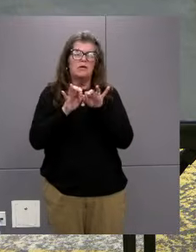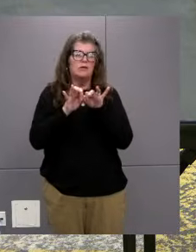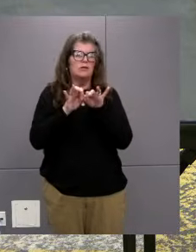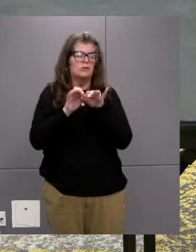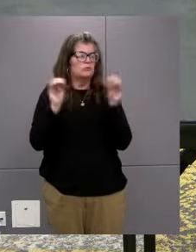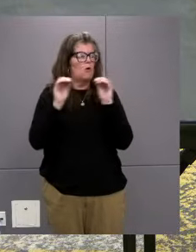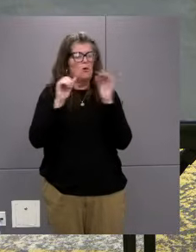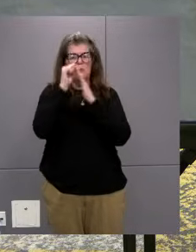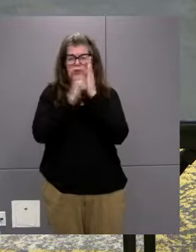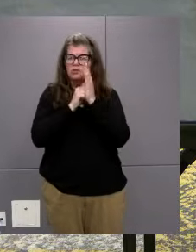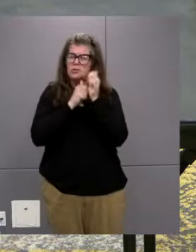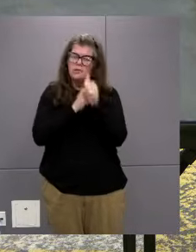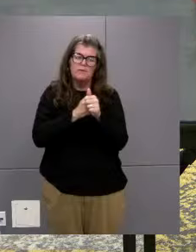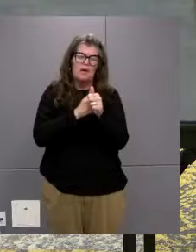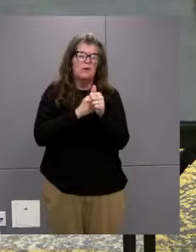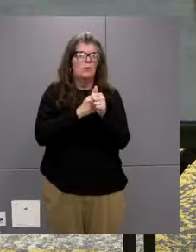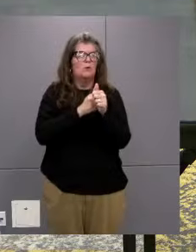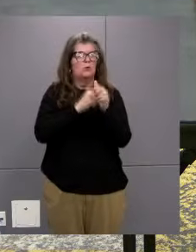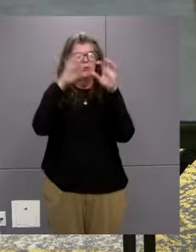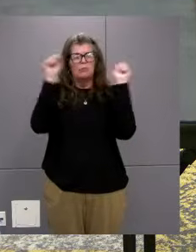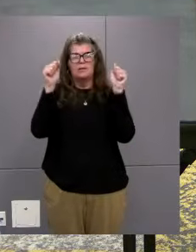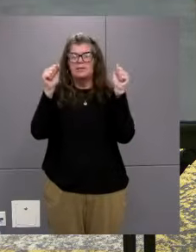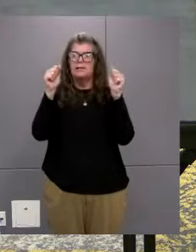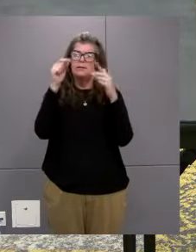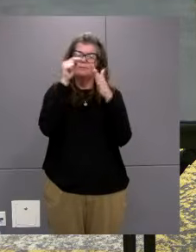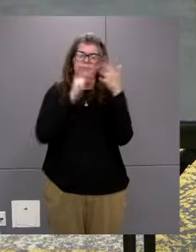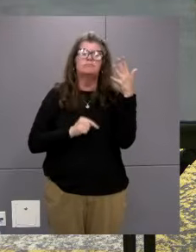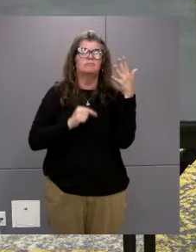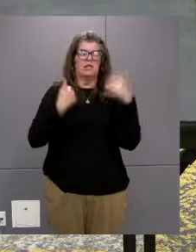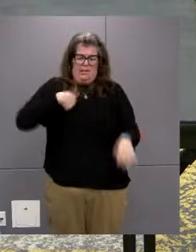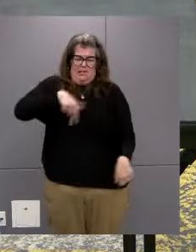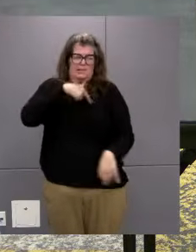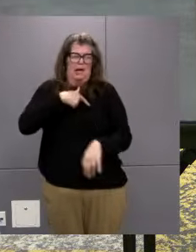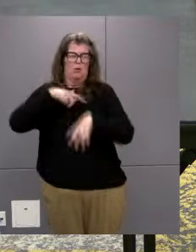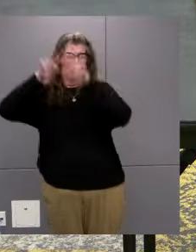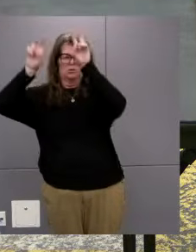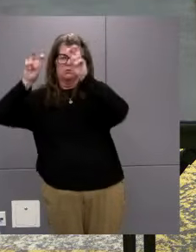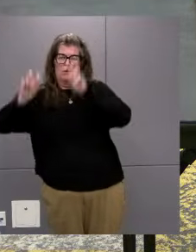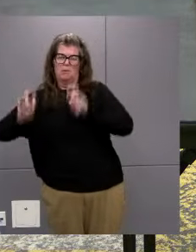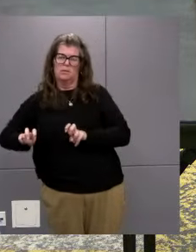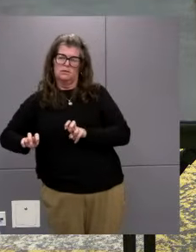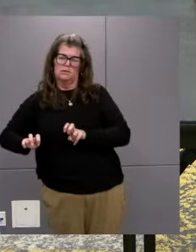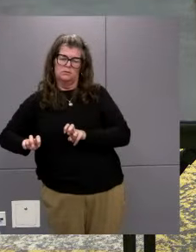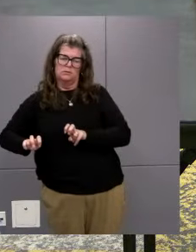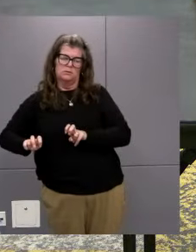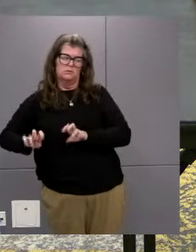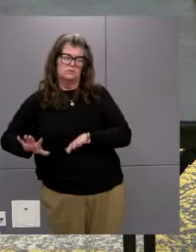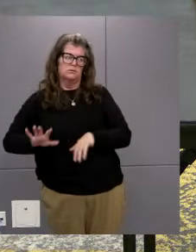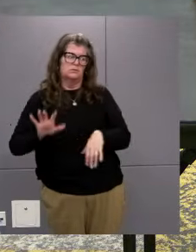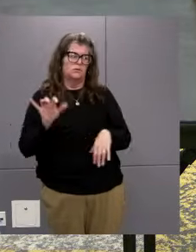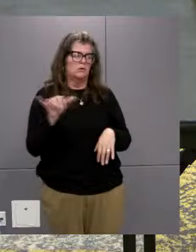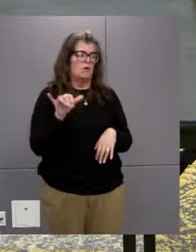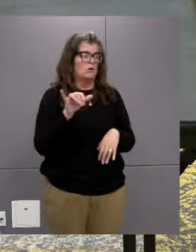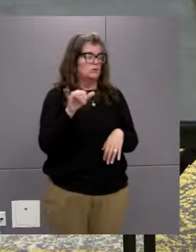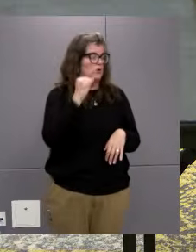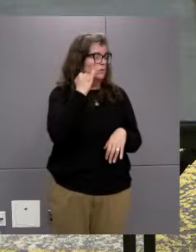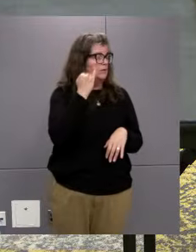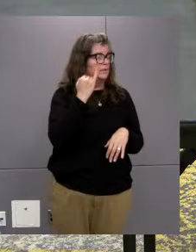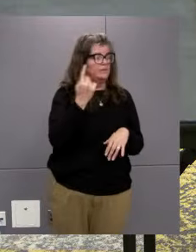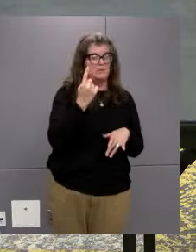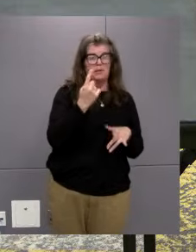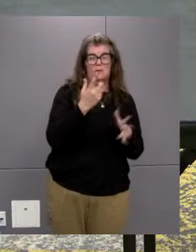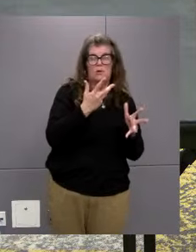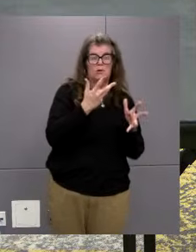that we're following that she's going through. It's our topics that we're addressing immediately. And follow through. So when we leave there, there's many times we're